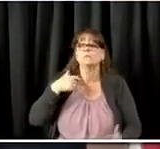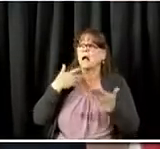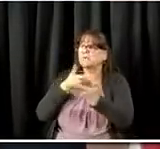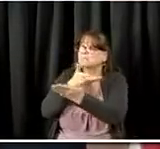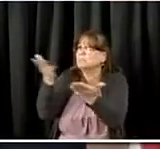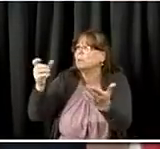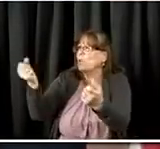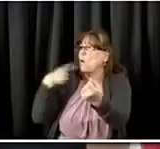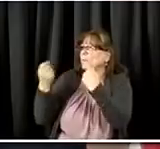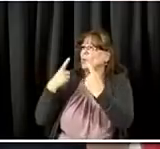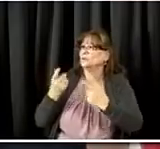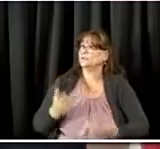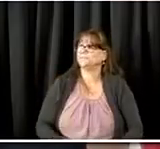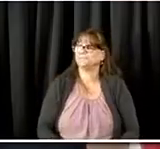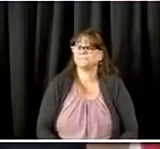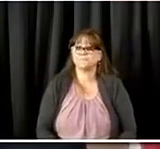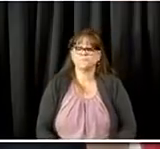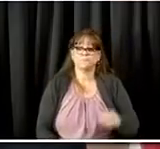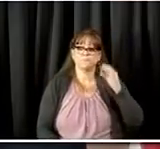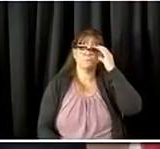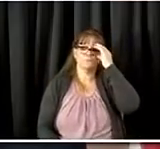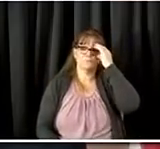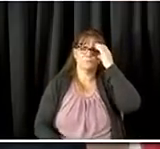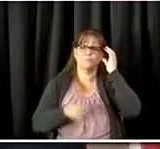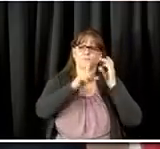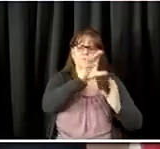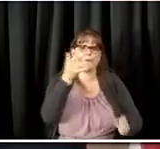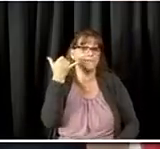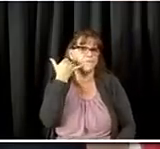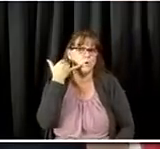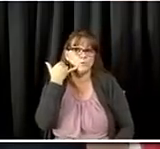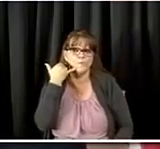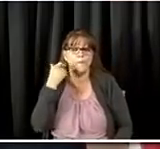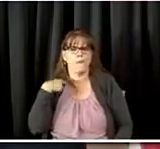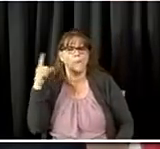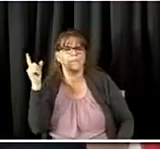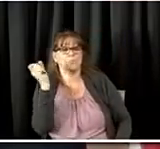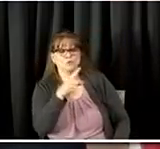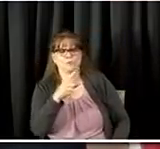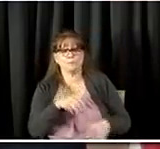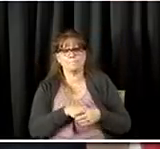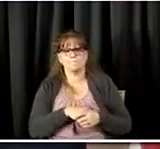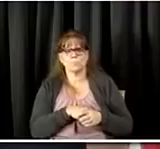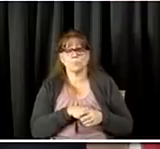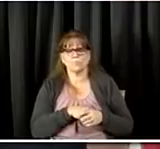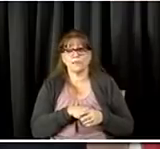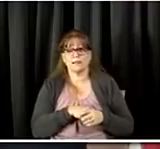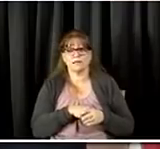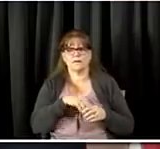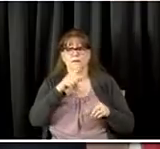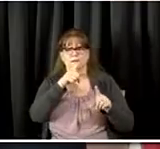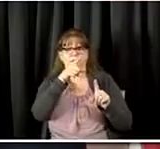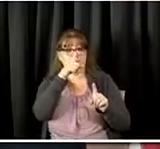Hi, Governor. This is Mary Ann Goodland from Colorado Politics. I have one question for you and one question for Dr.